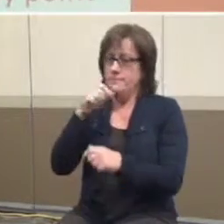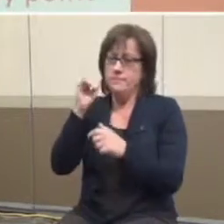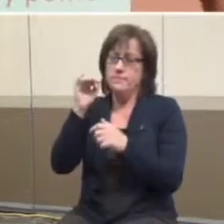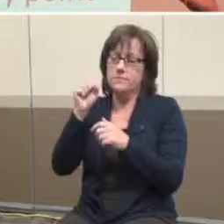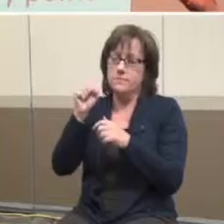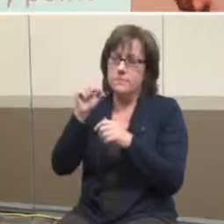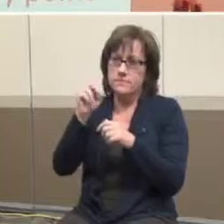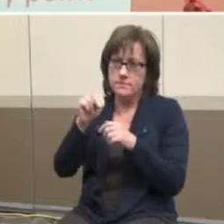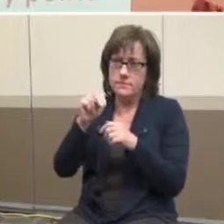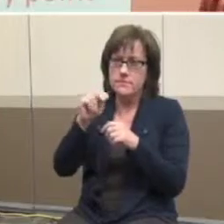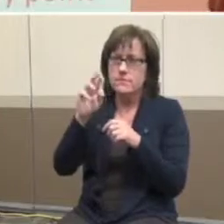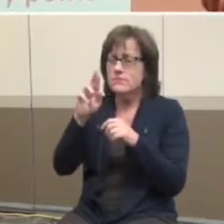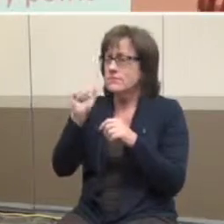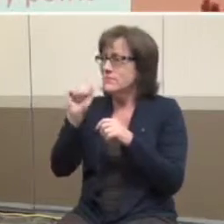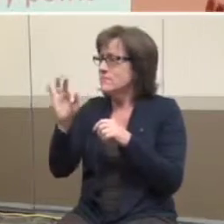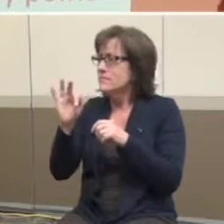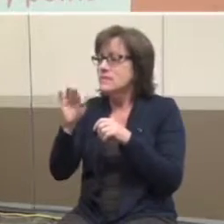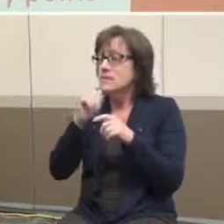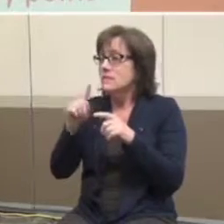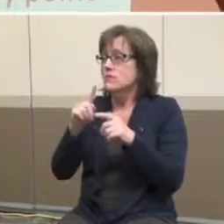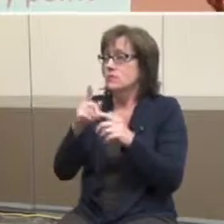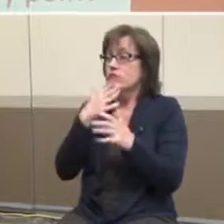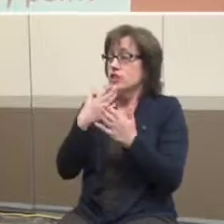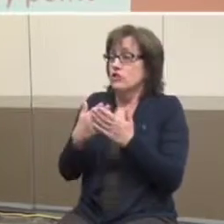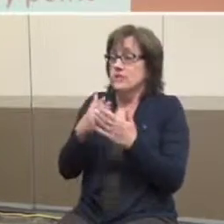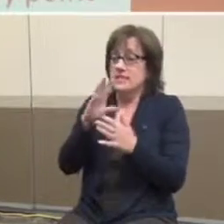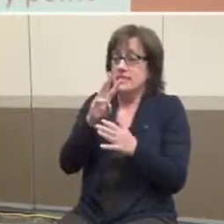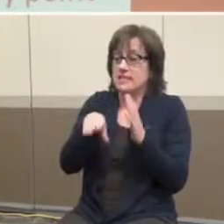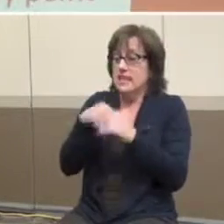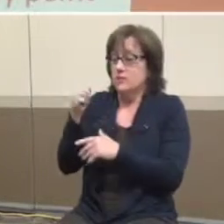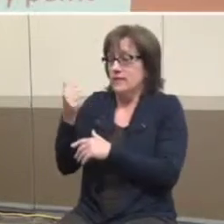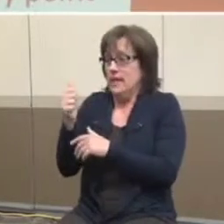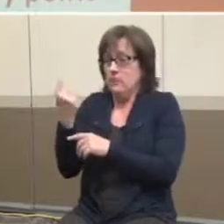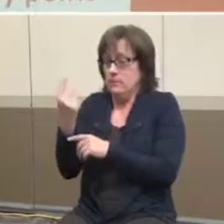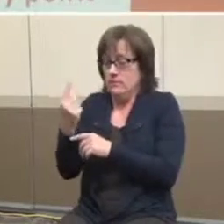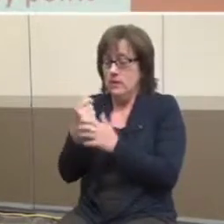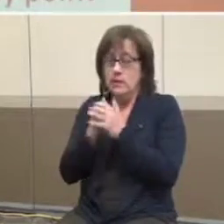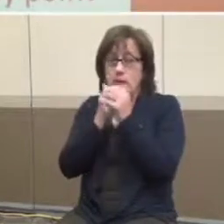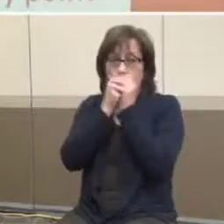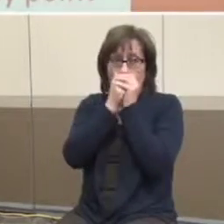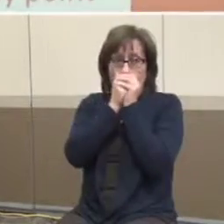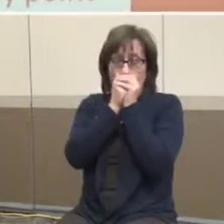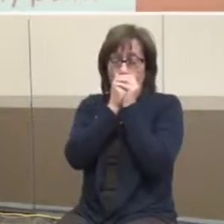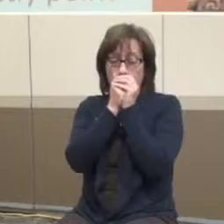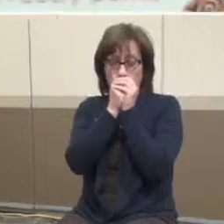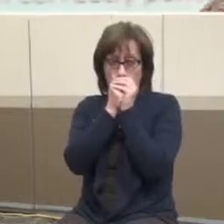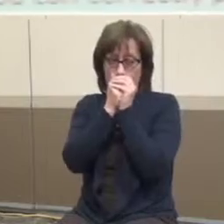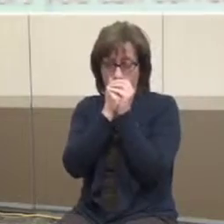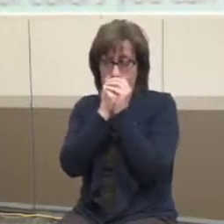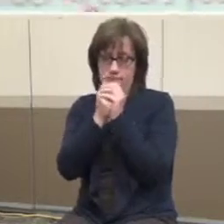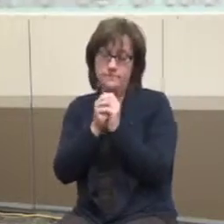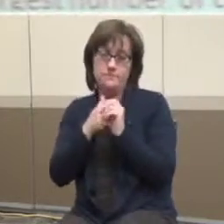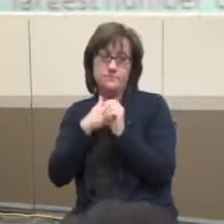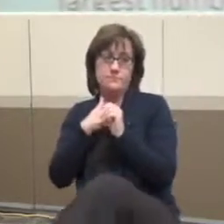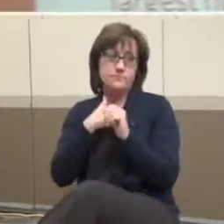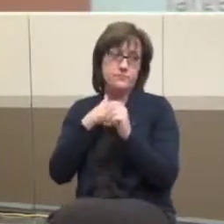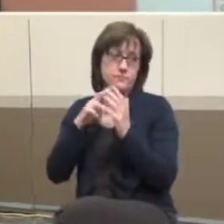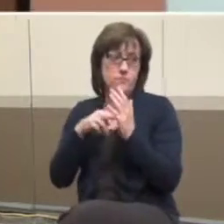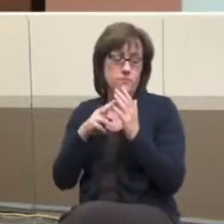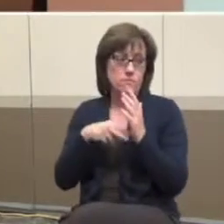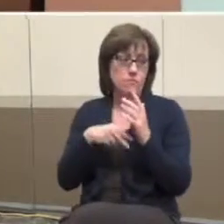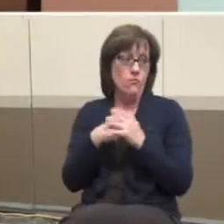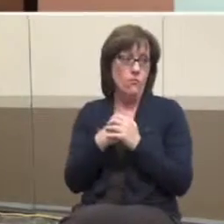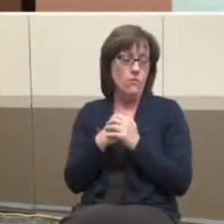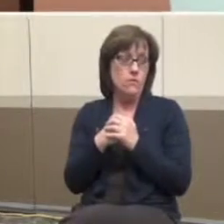say R8F. That's still pretty good, 6 out of 10 or something. So I'm going to be reading off colors, and actually this is when I'm